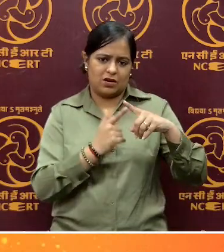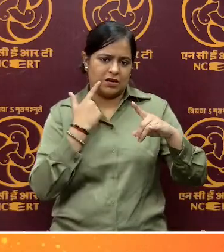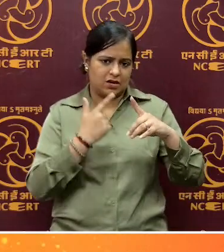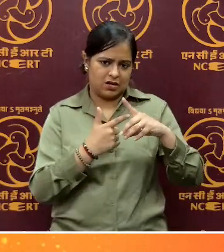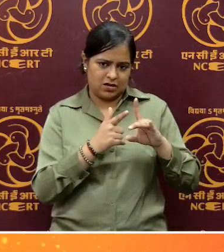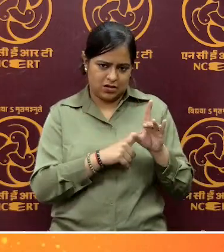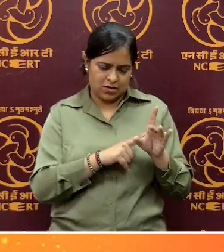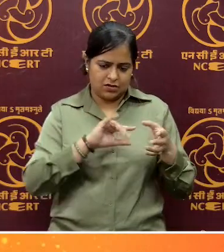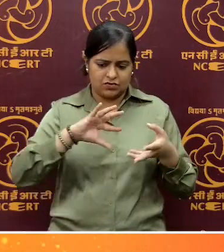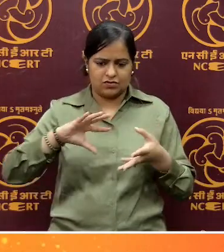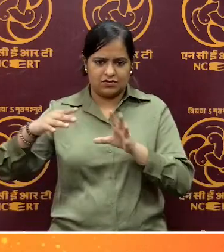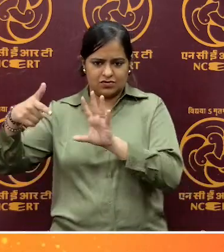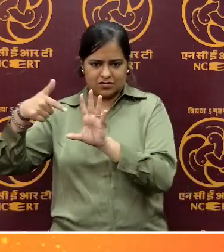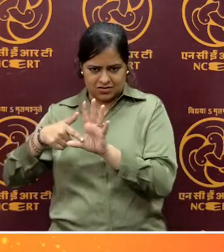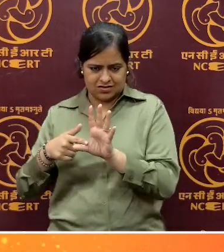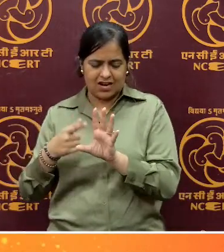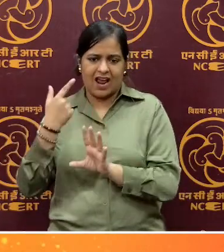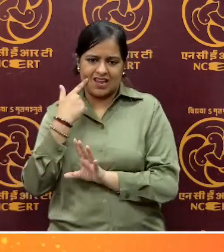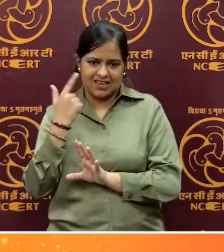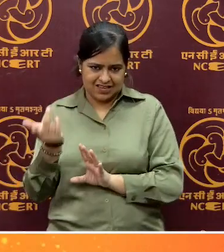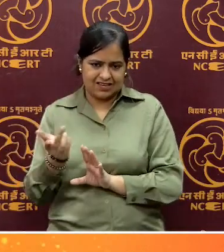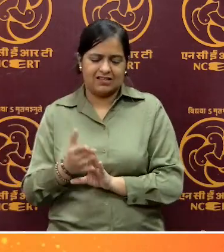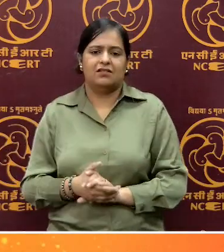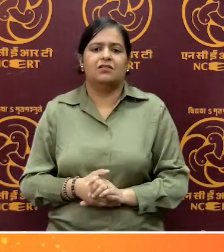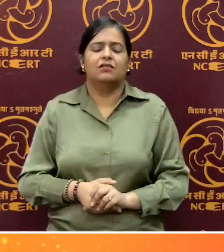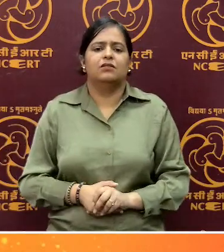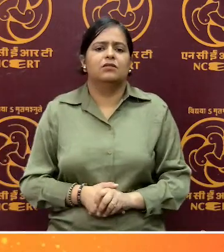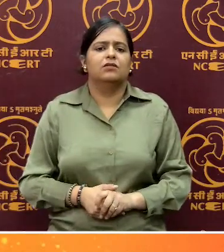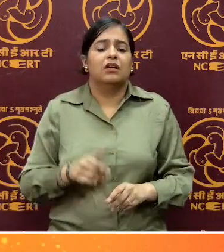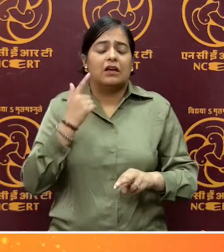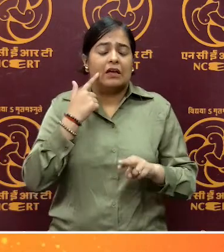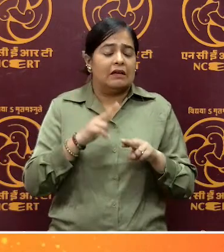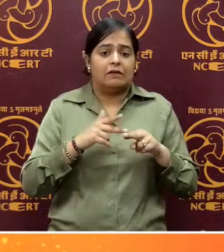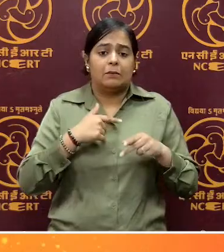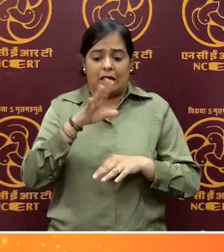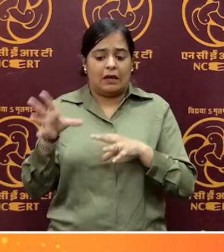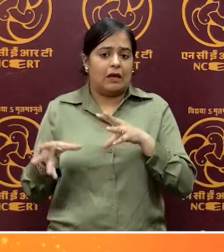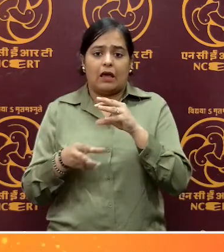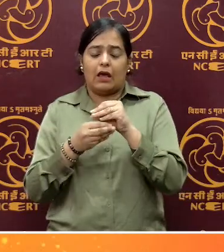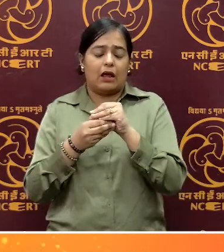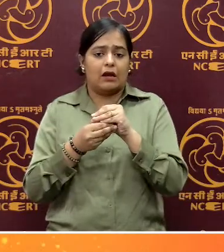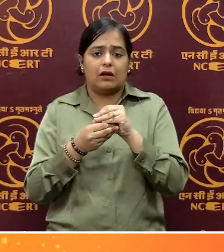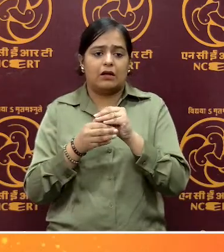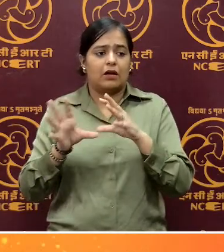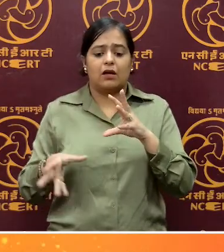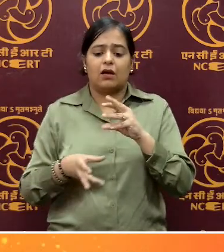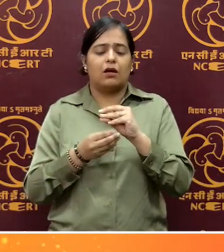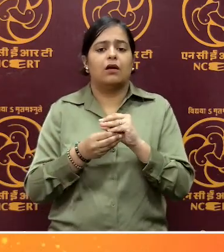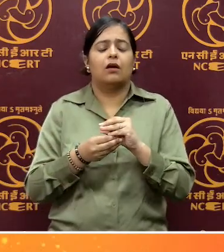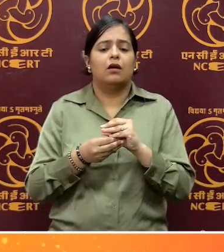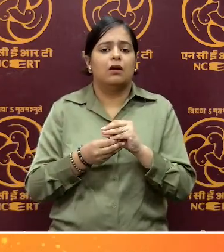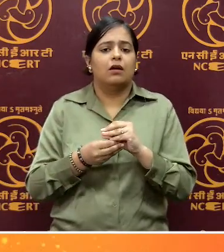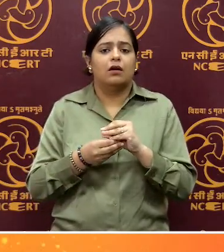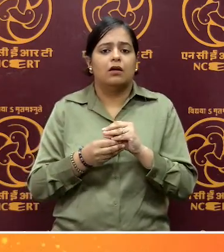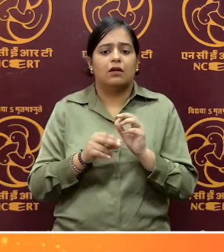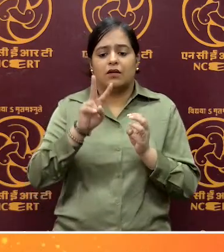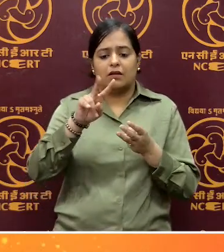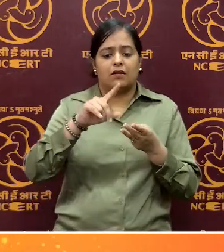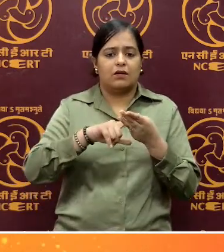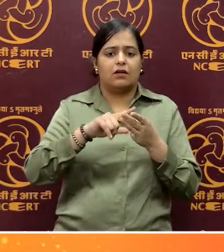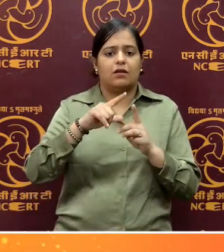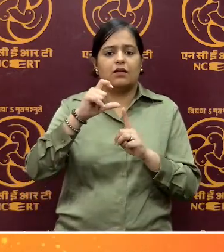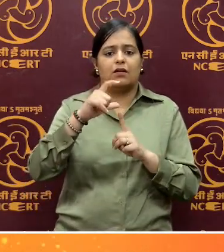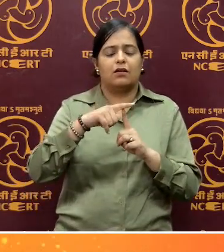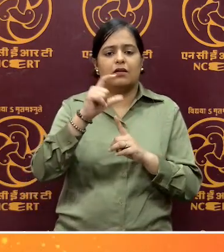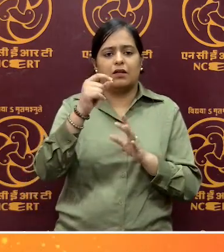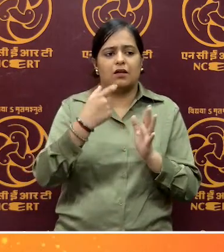adding I to it. So what have I added? I have added a vector quantity which